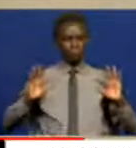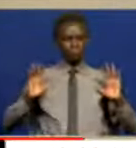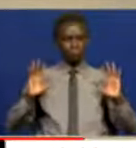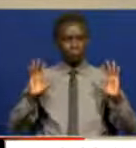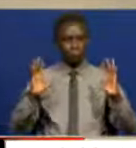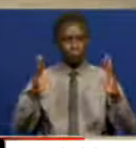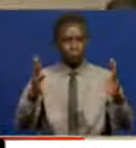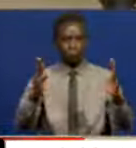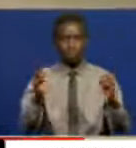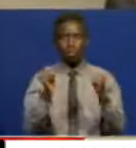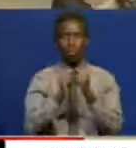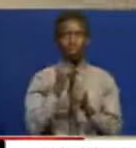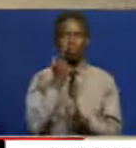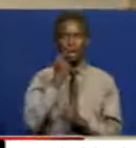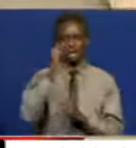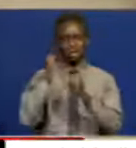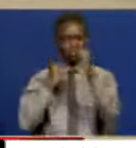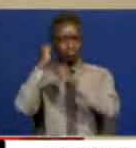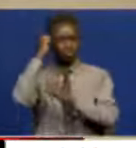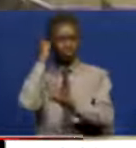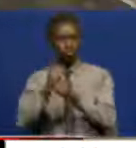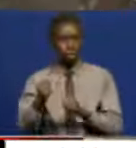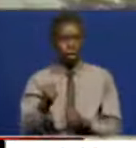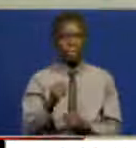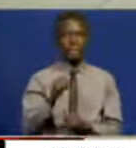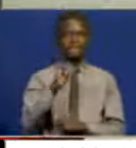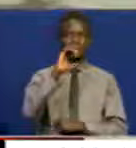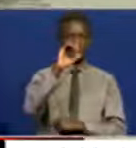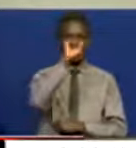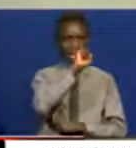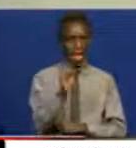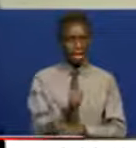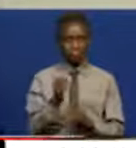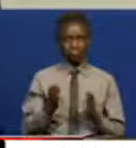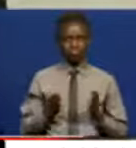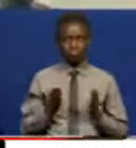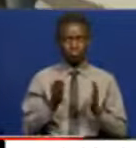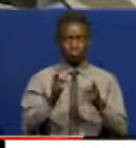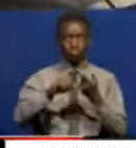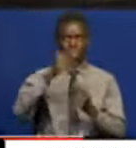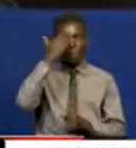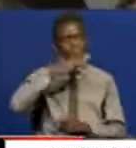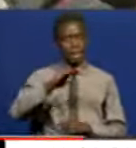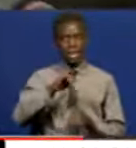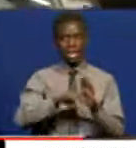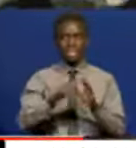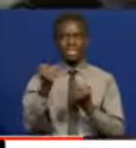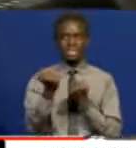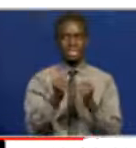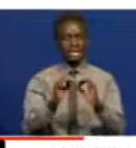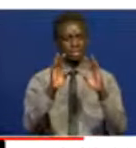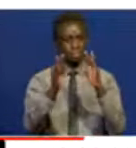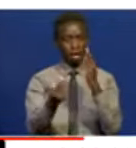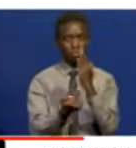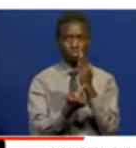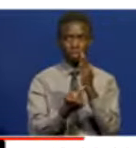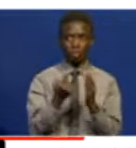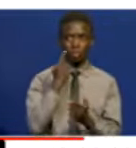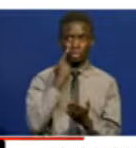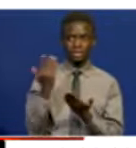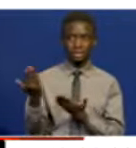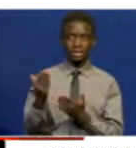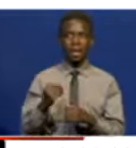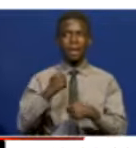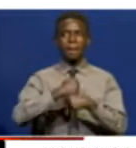holder, CS Njuguna Ndung’u, to Parliament in a grand Passat car. And these evoked a lot